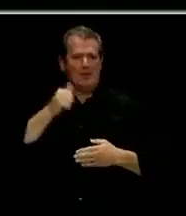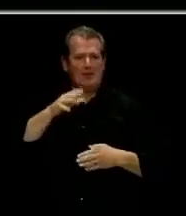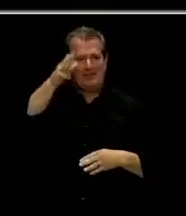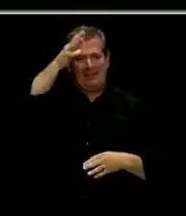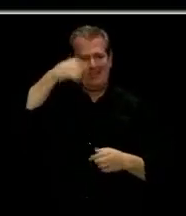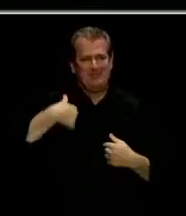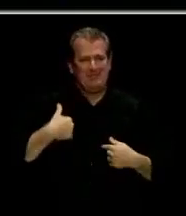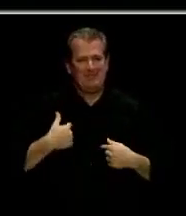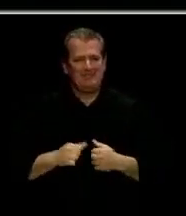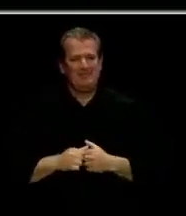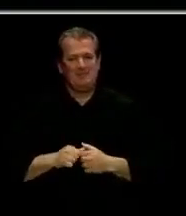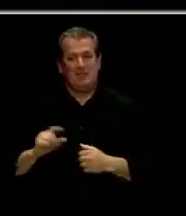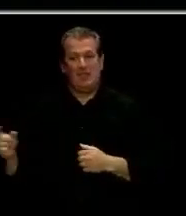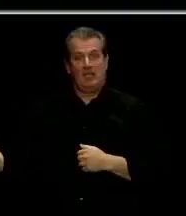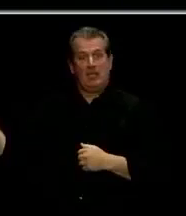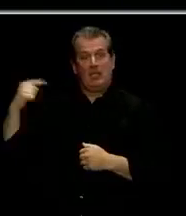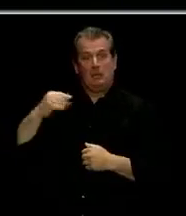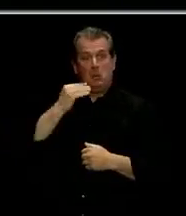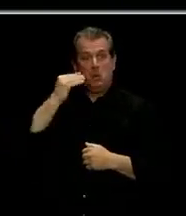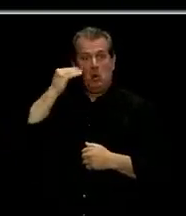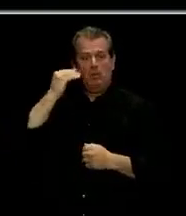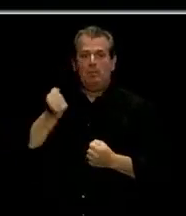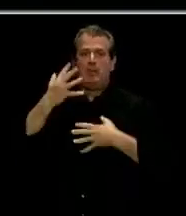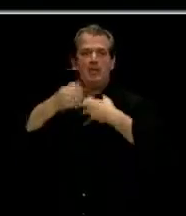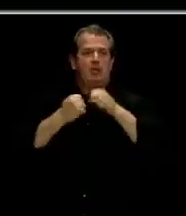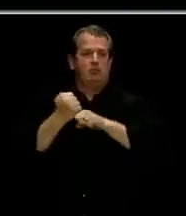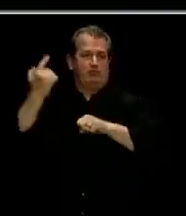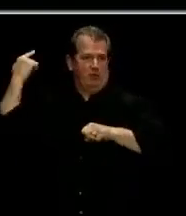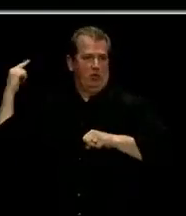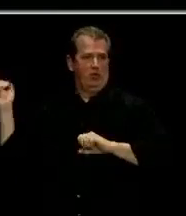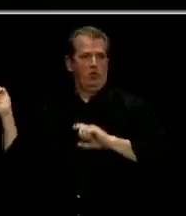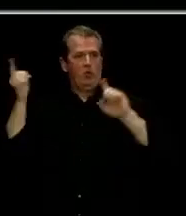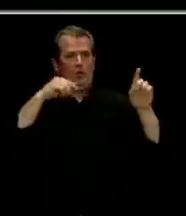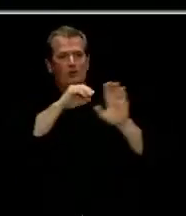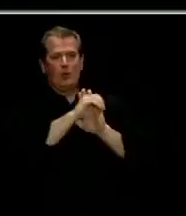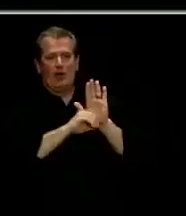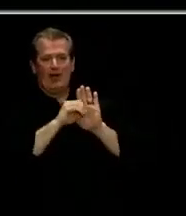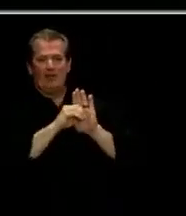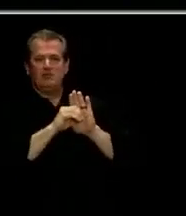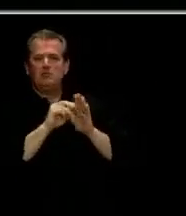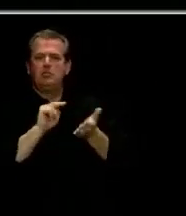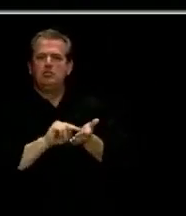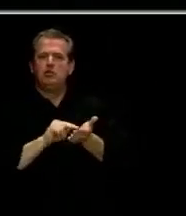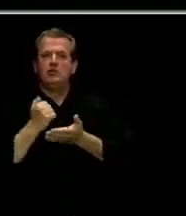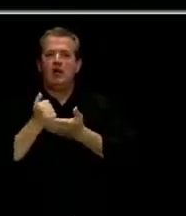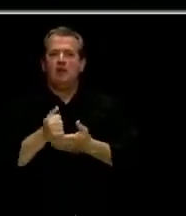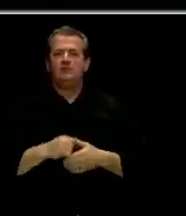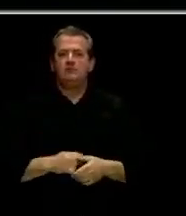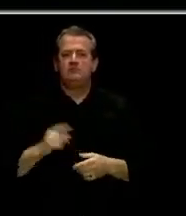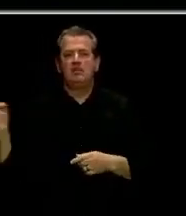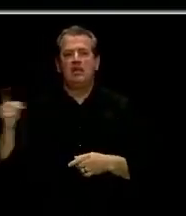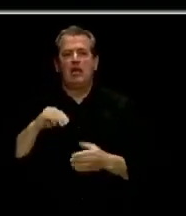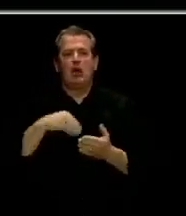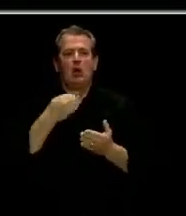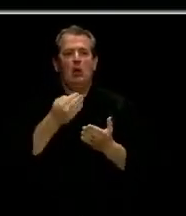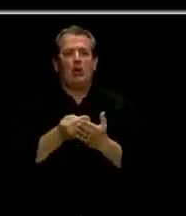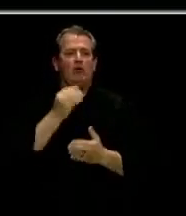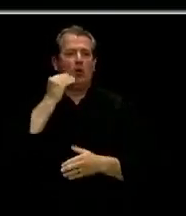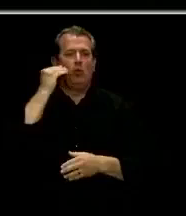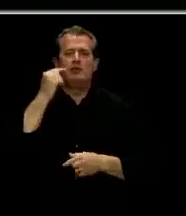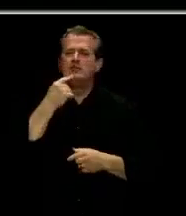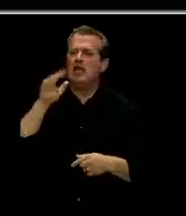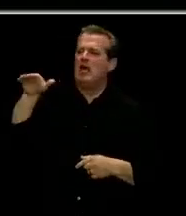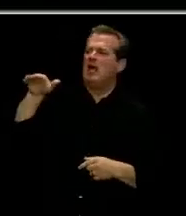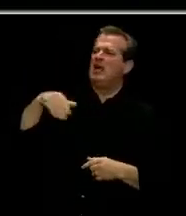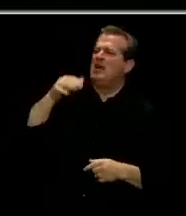came home one day, many years ago. He had gone to Orlando with his nurse who drove him over. He said, "Dad, there's this thing over in Orlando where